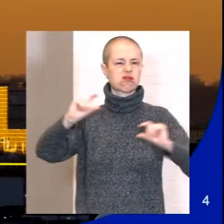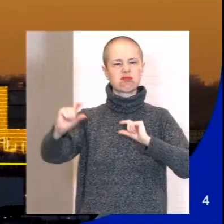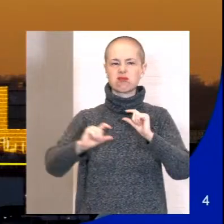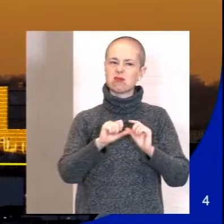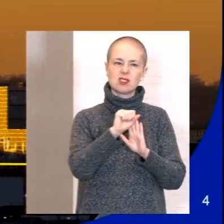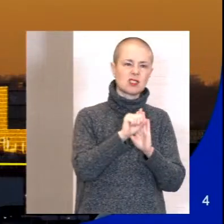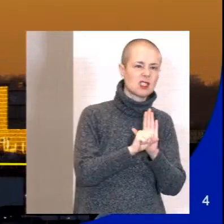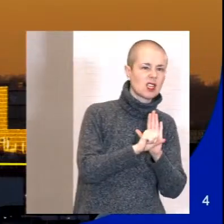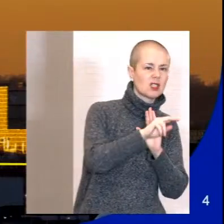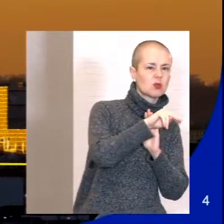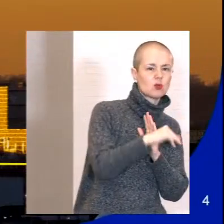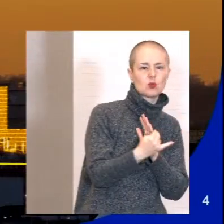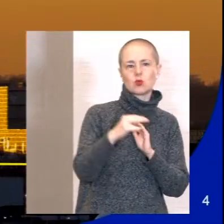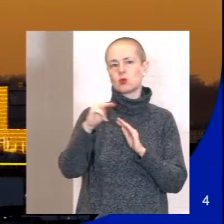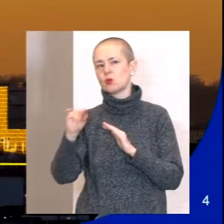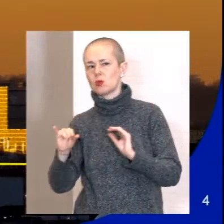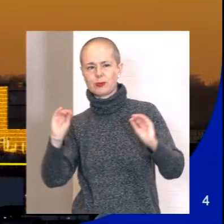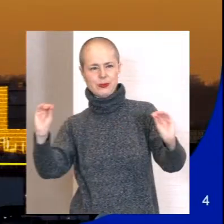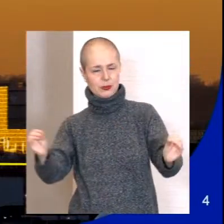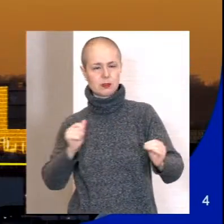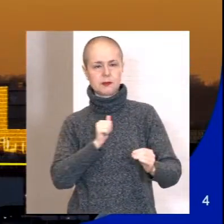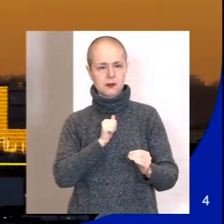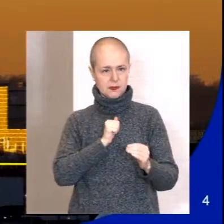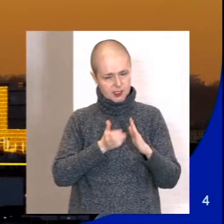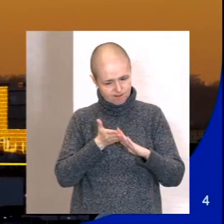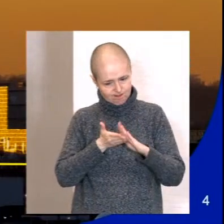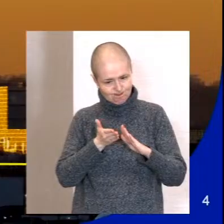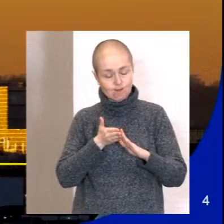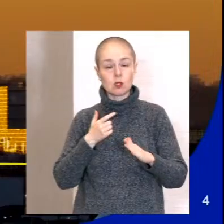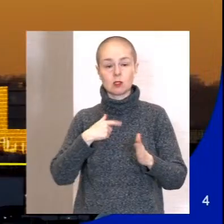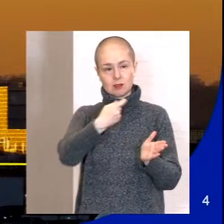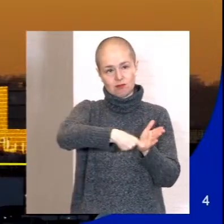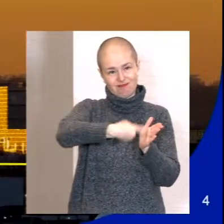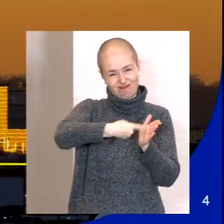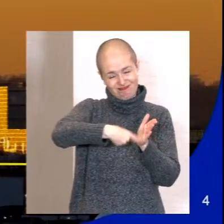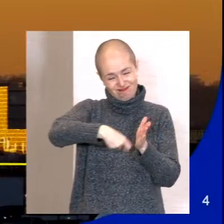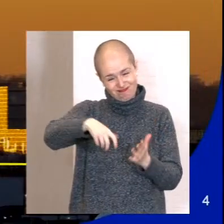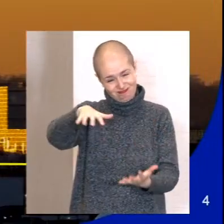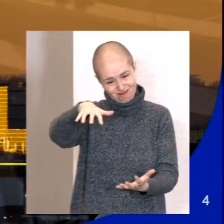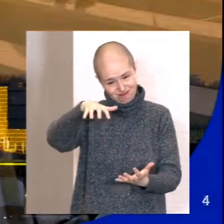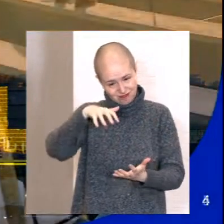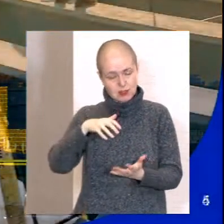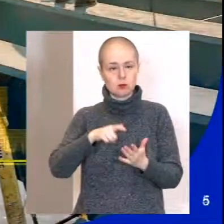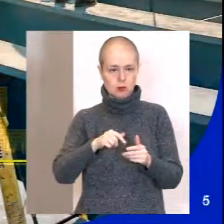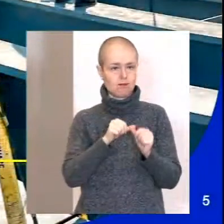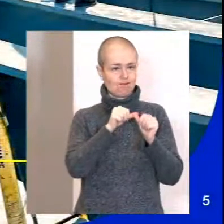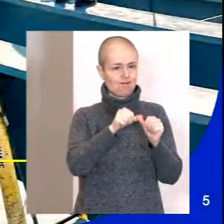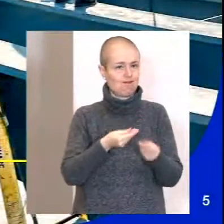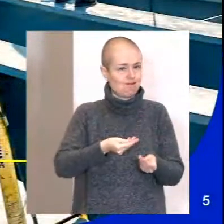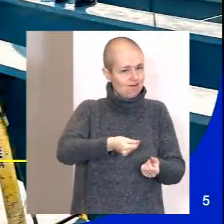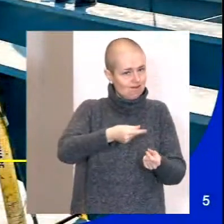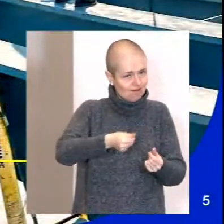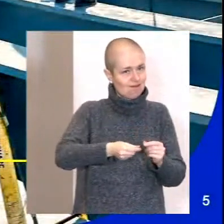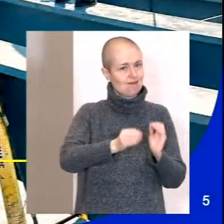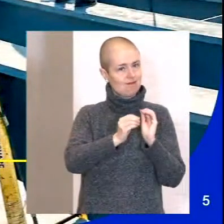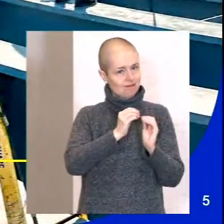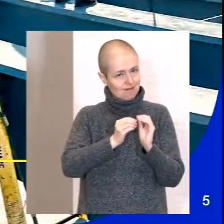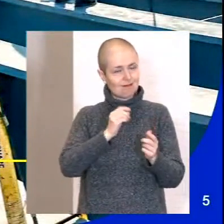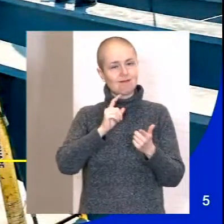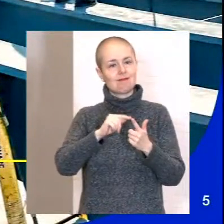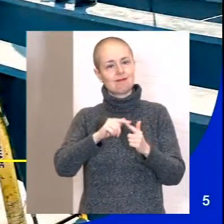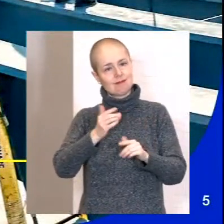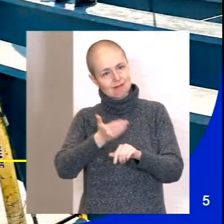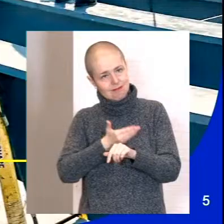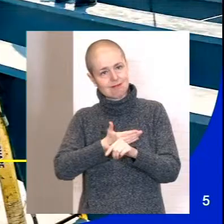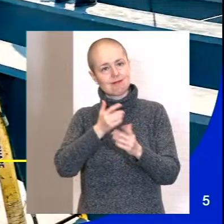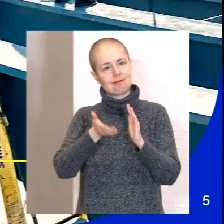and relies on raising the needed funds to construct, operate, and improve its facilities. The past 5 years have